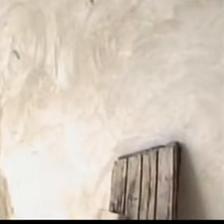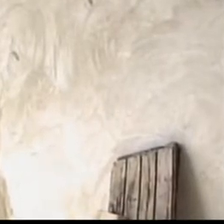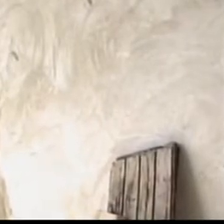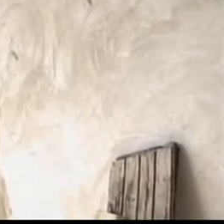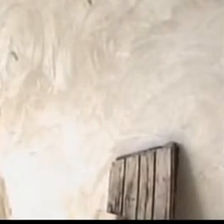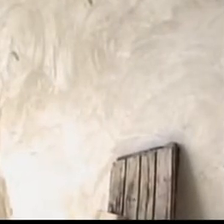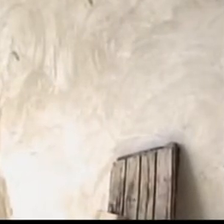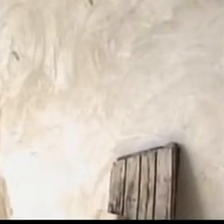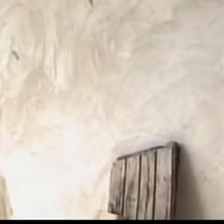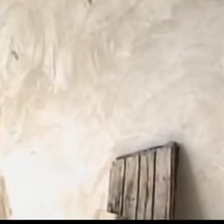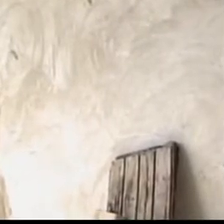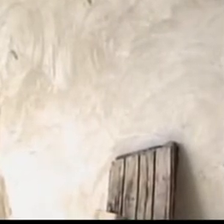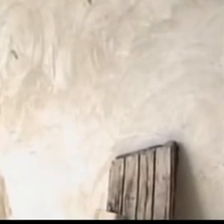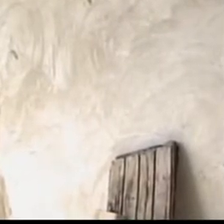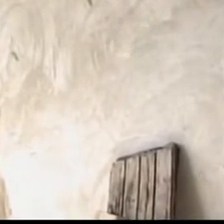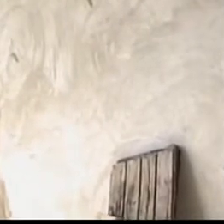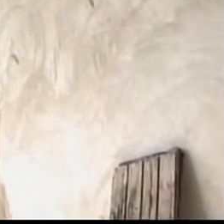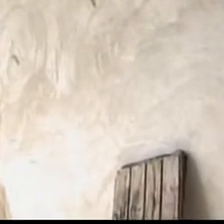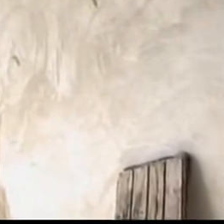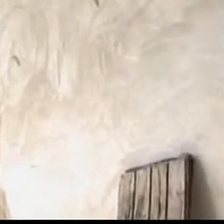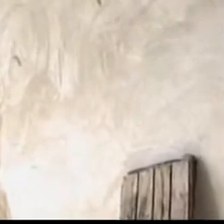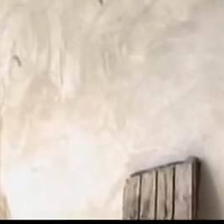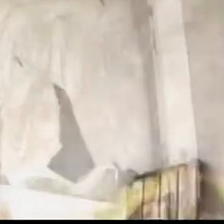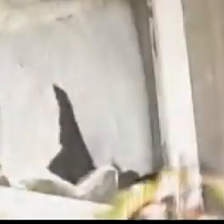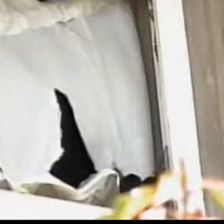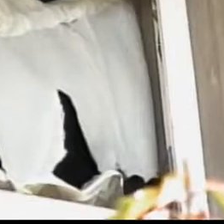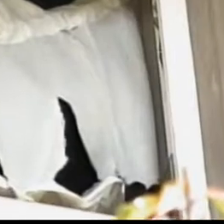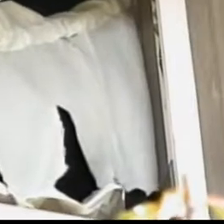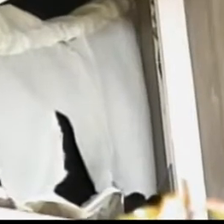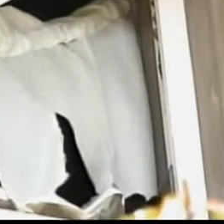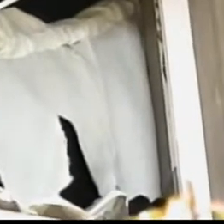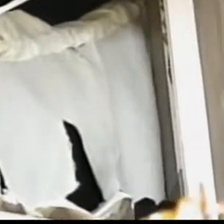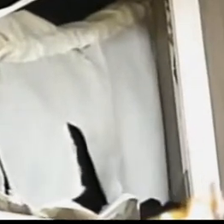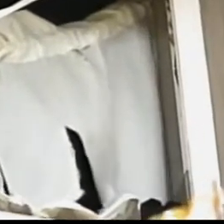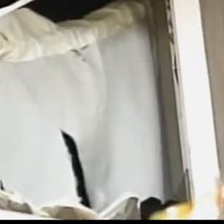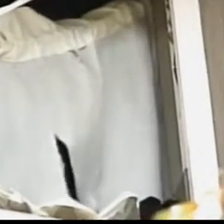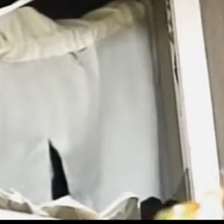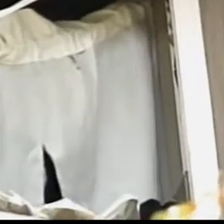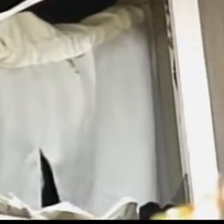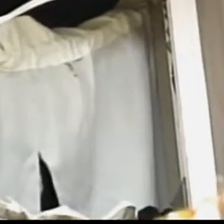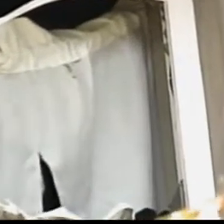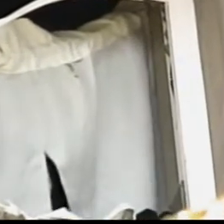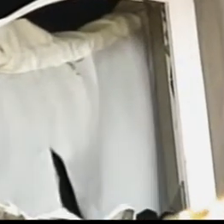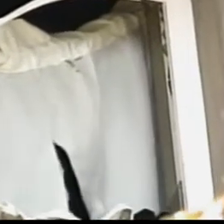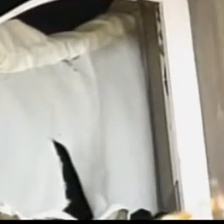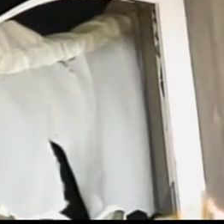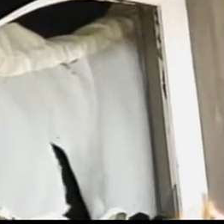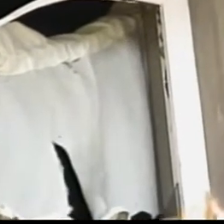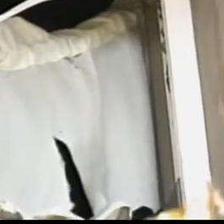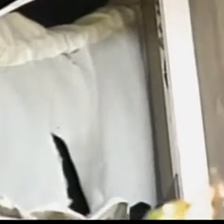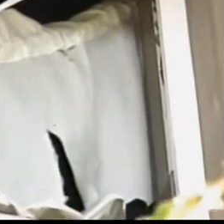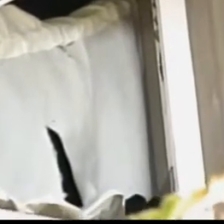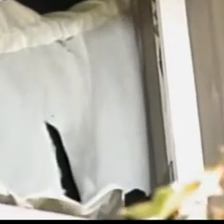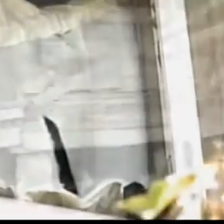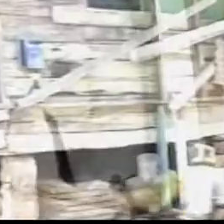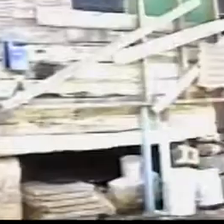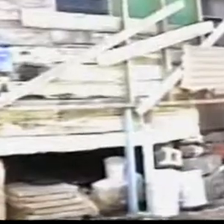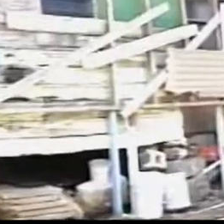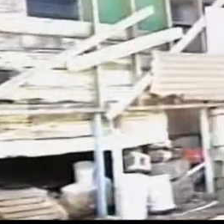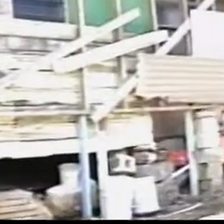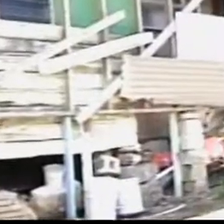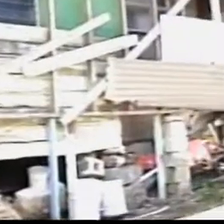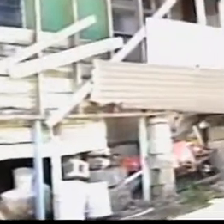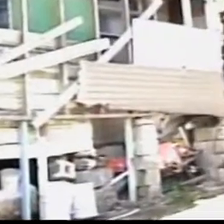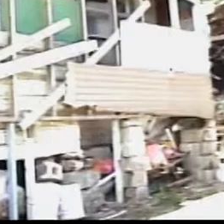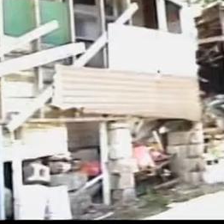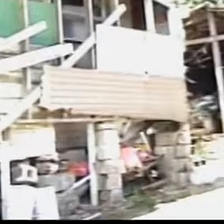to his legs, hands and part of his face after the incident. This was around 9:50. Fire officials say they received